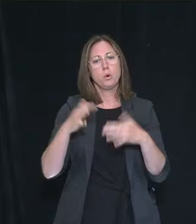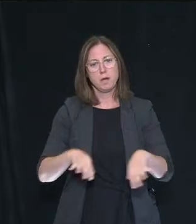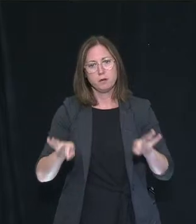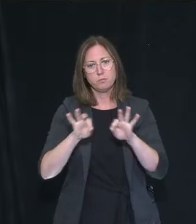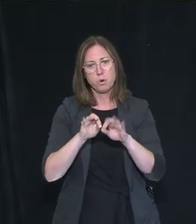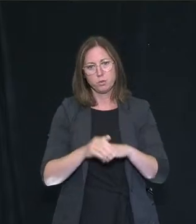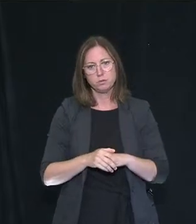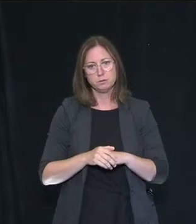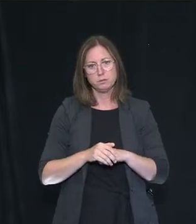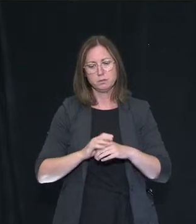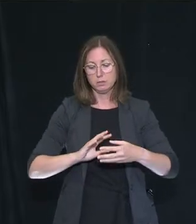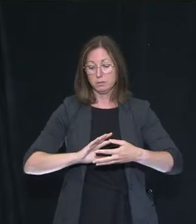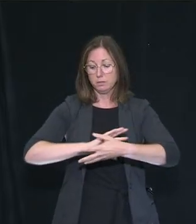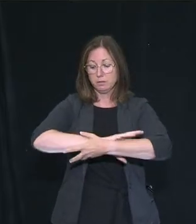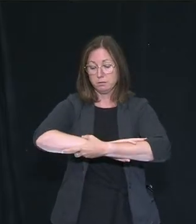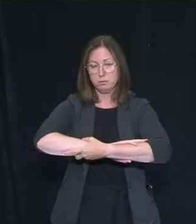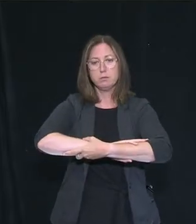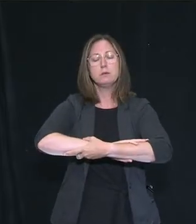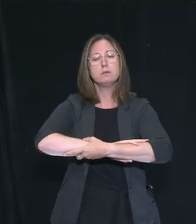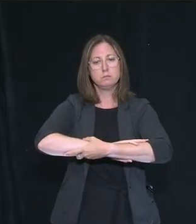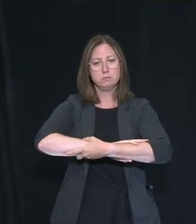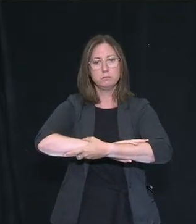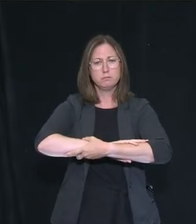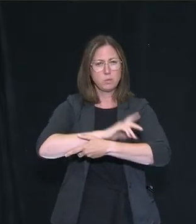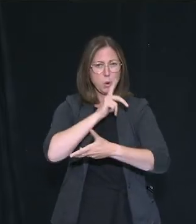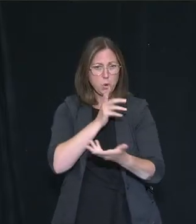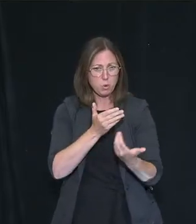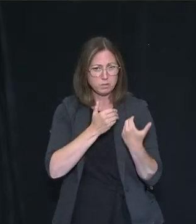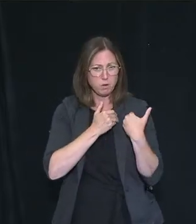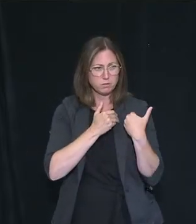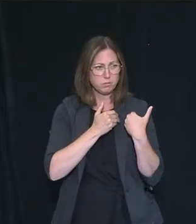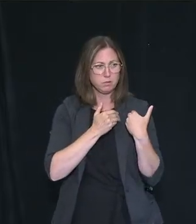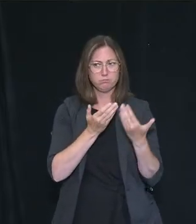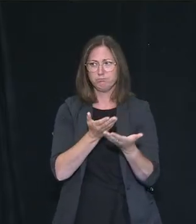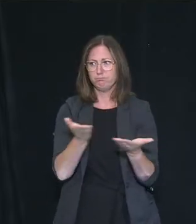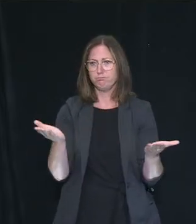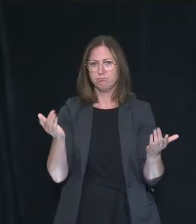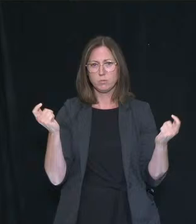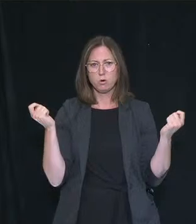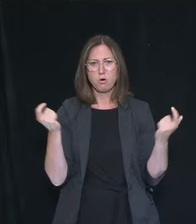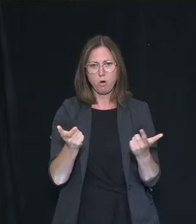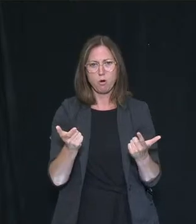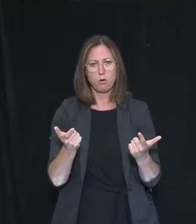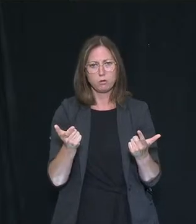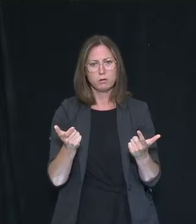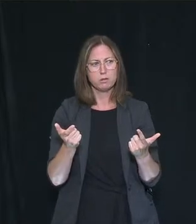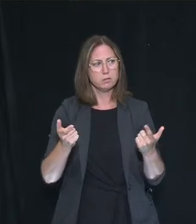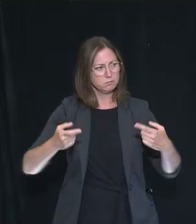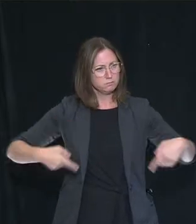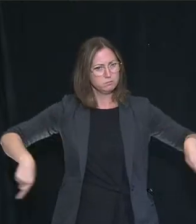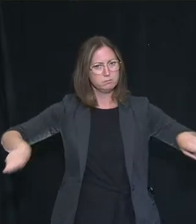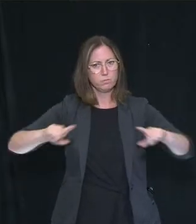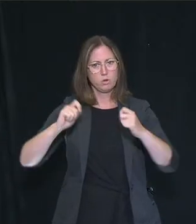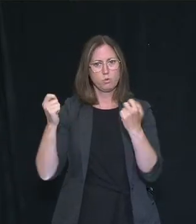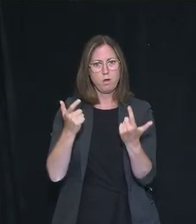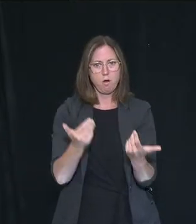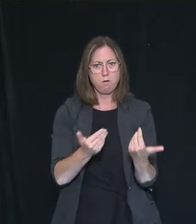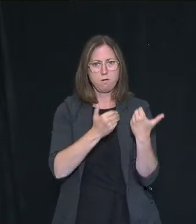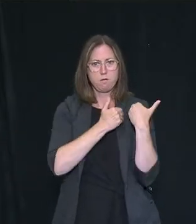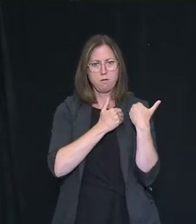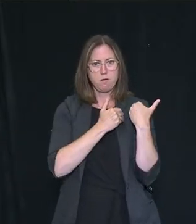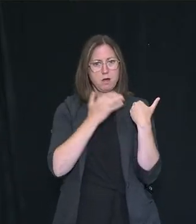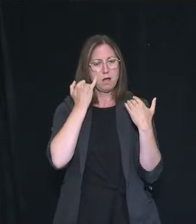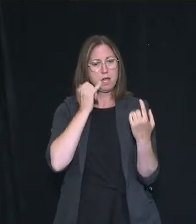Reconciliation is the responsibility of us all. It is our responsibility to see our